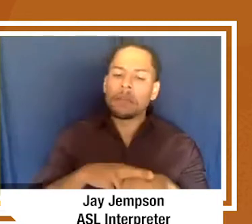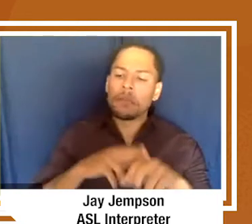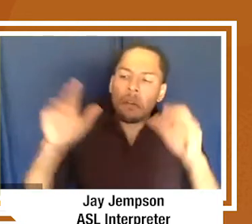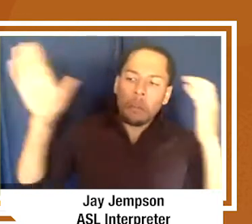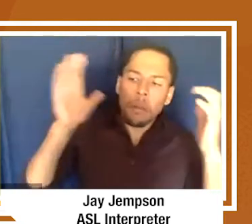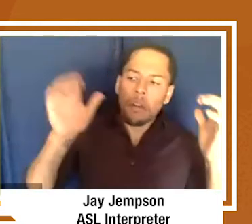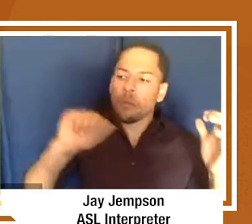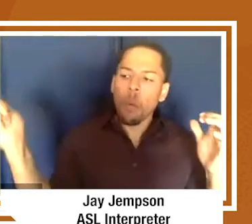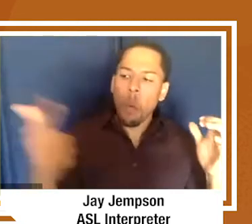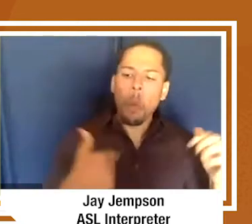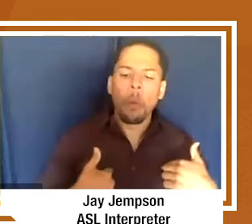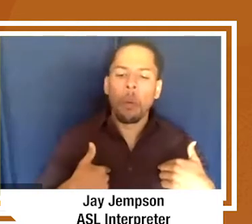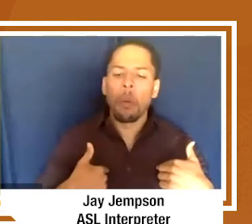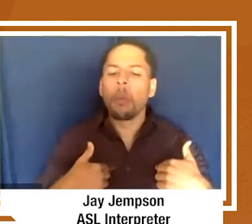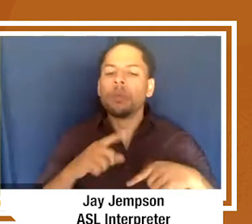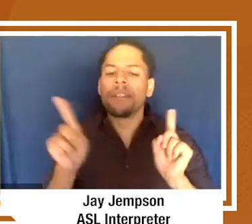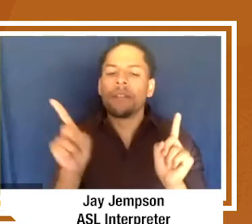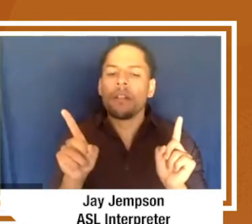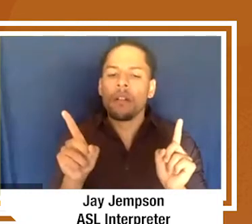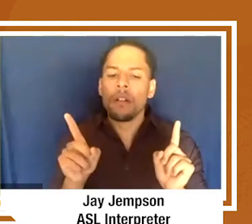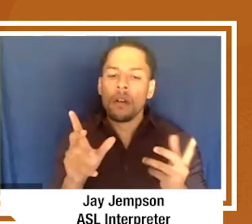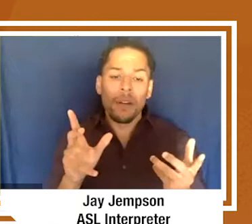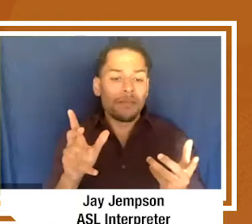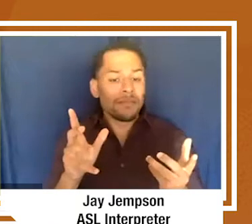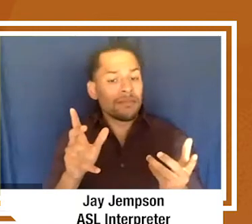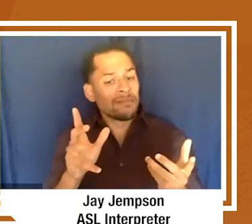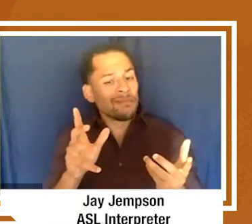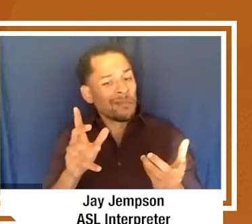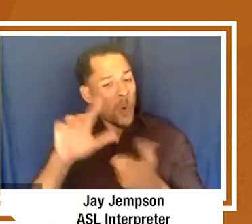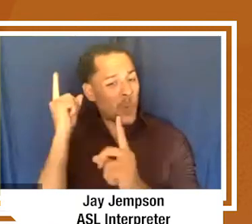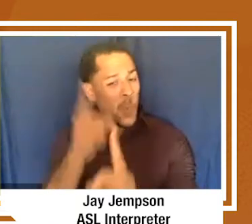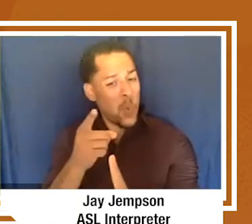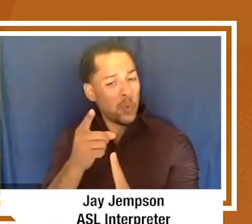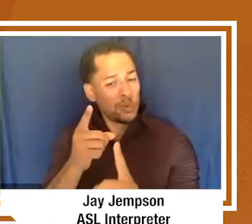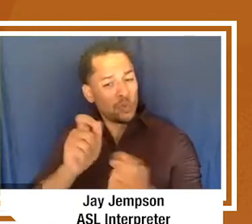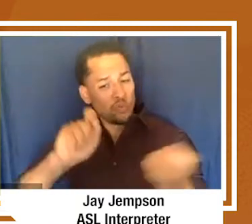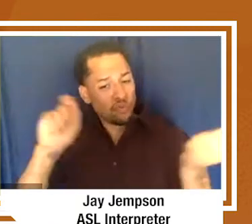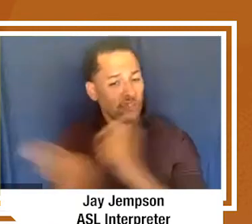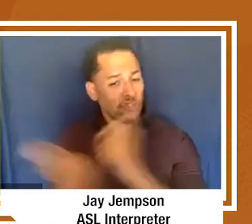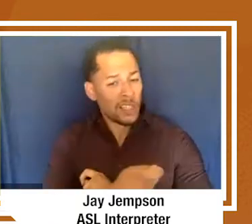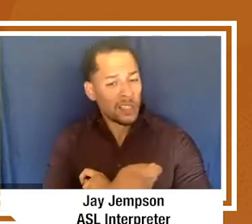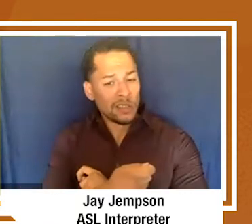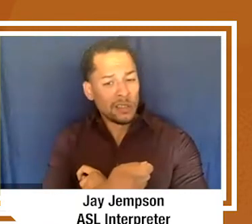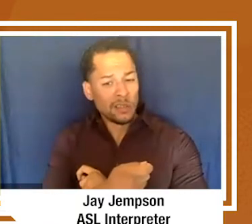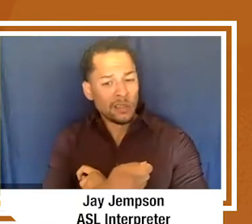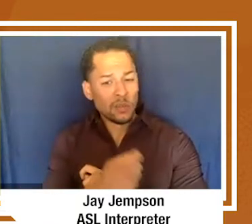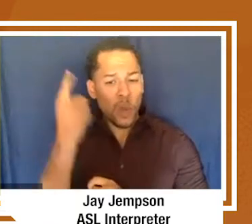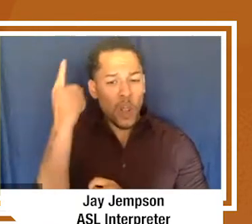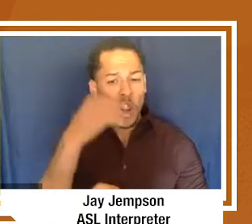agencies do, but we are really looking to help change the face of that and also